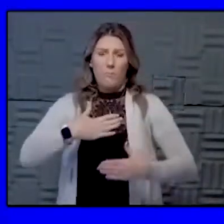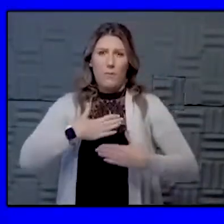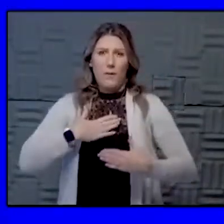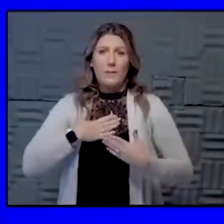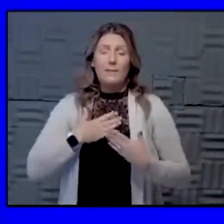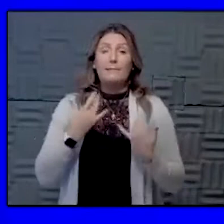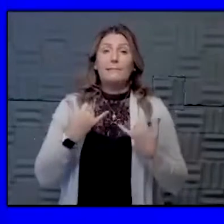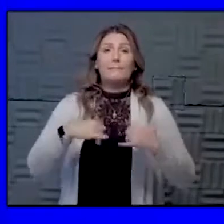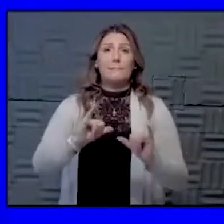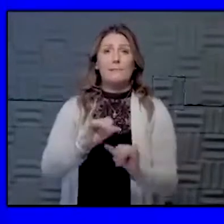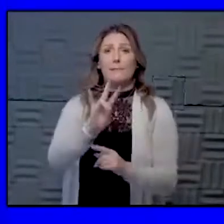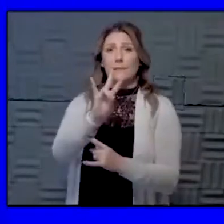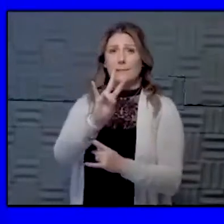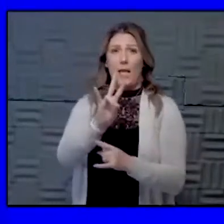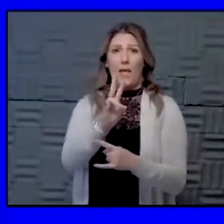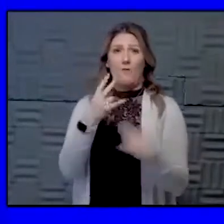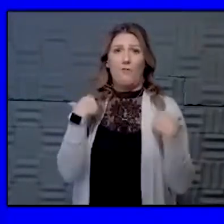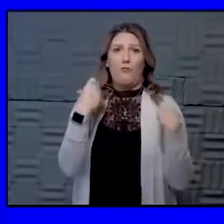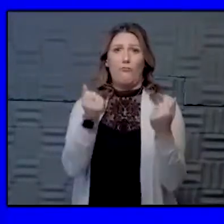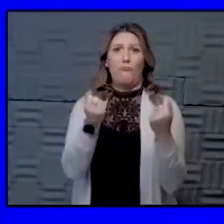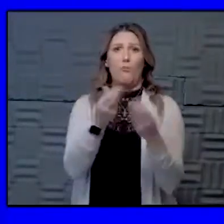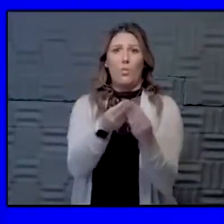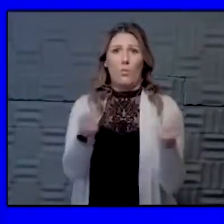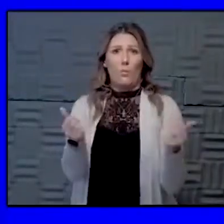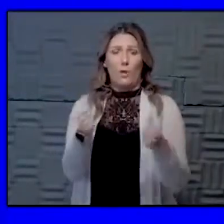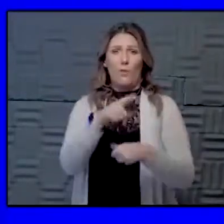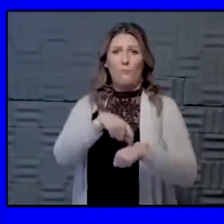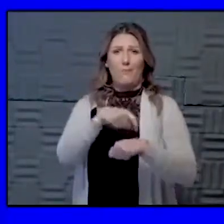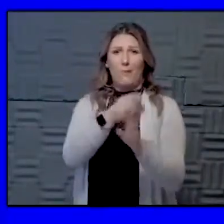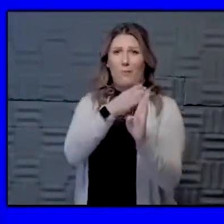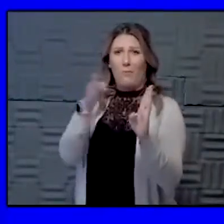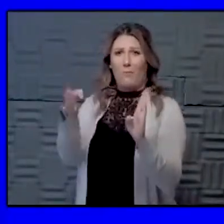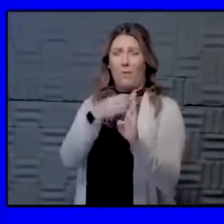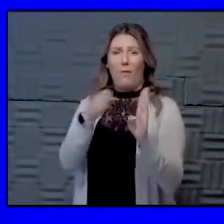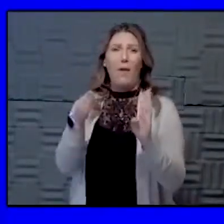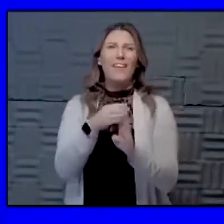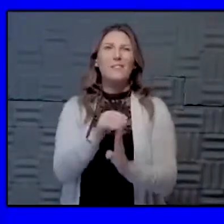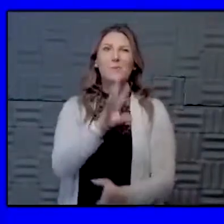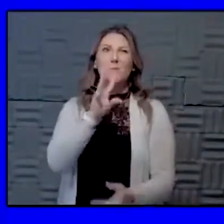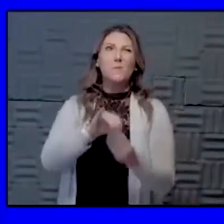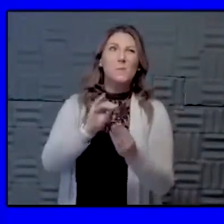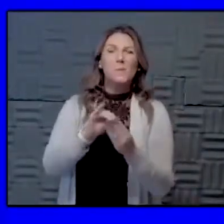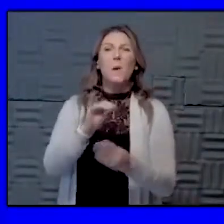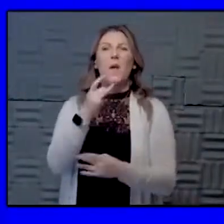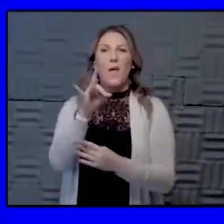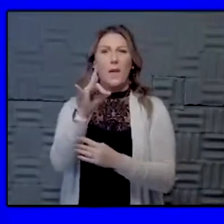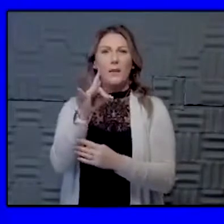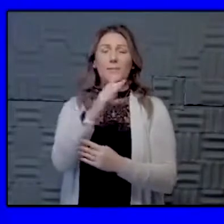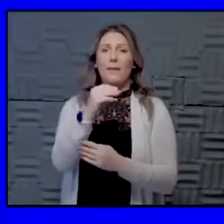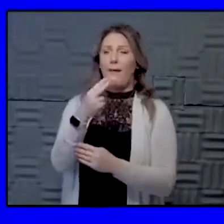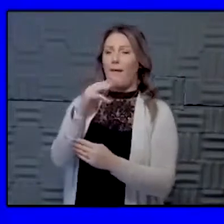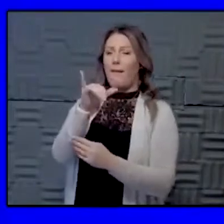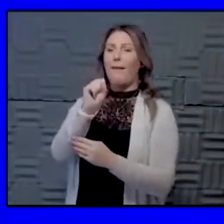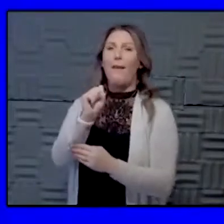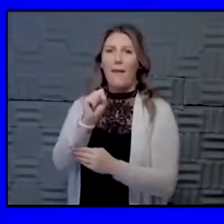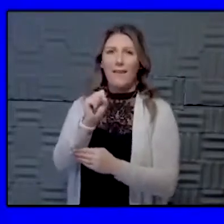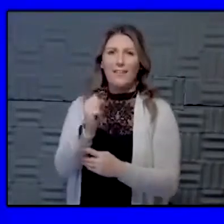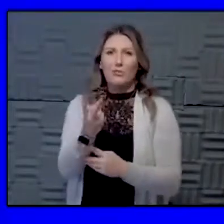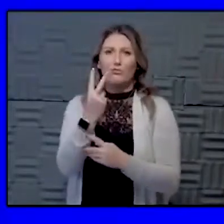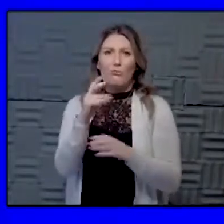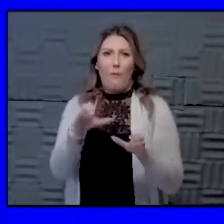in that recovery period, so a total of 18. And then Hayes has 2 active infections and 1 in that recovery period as well.